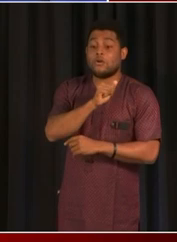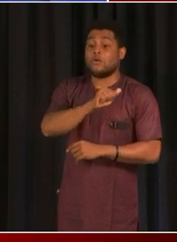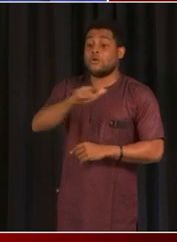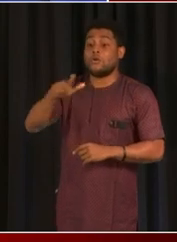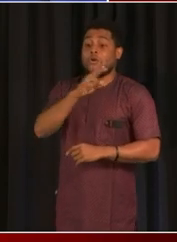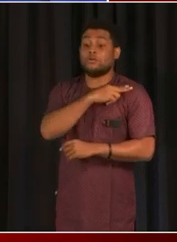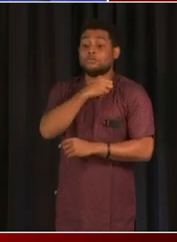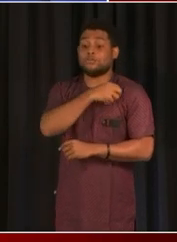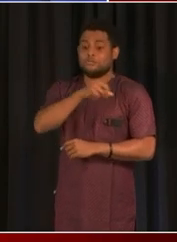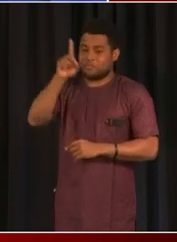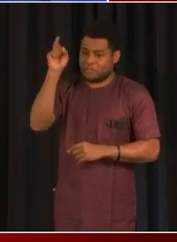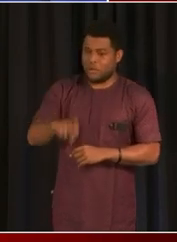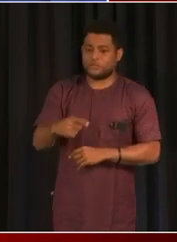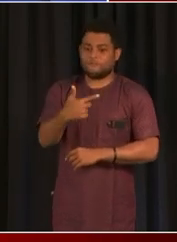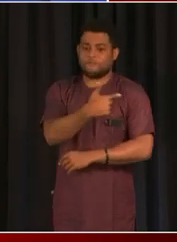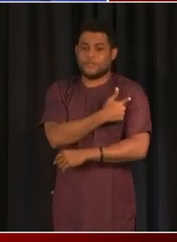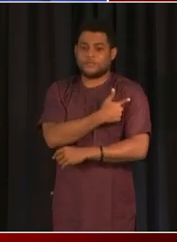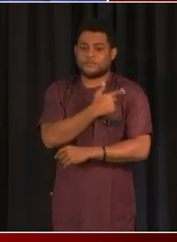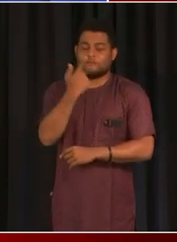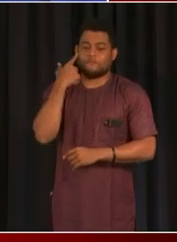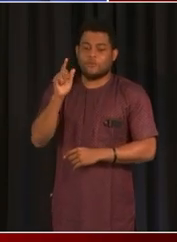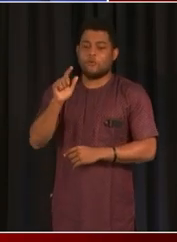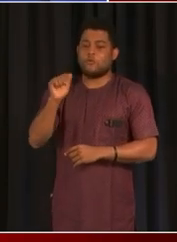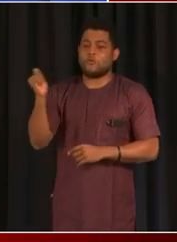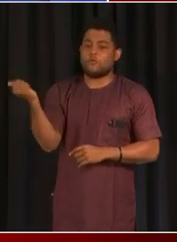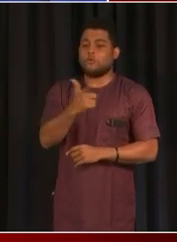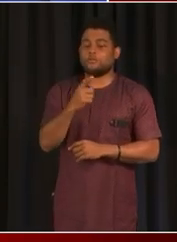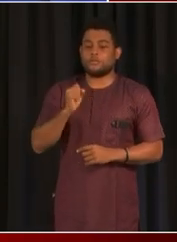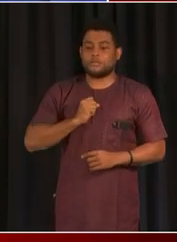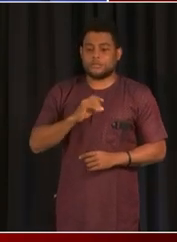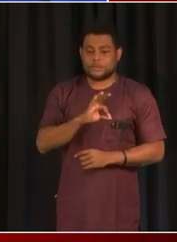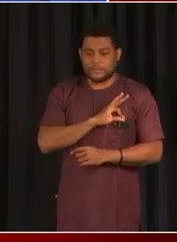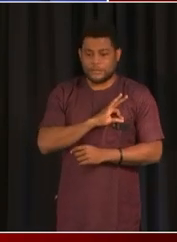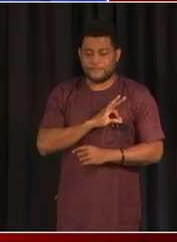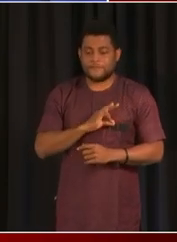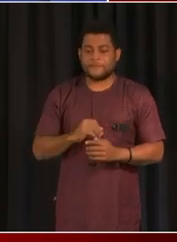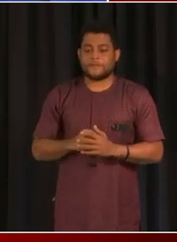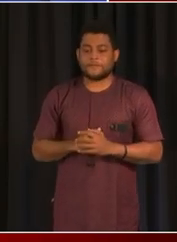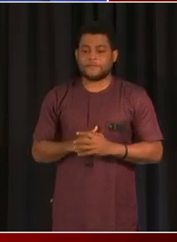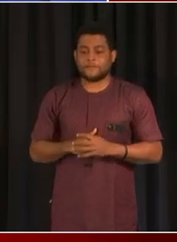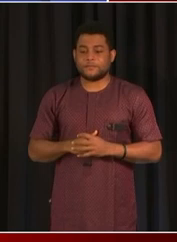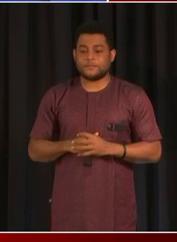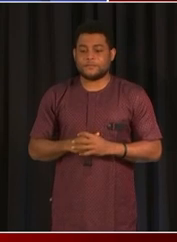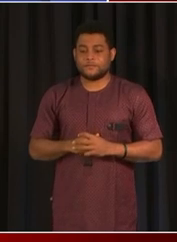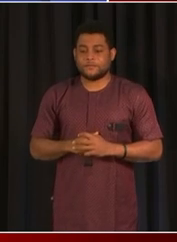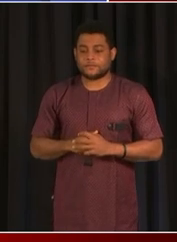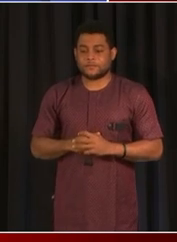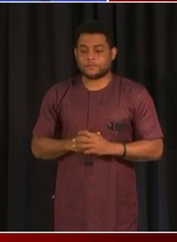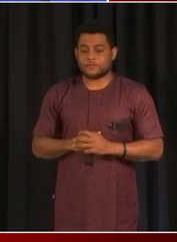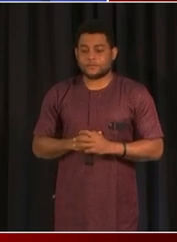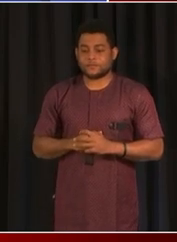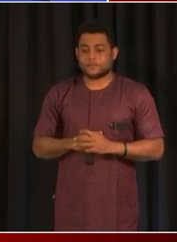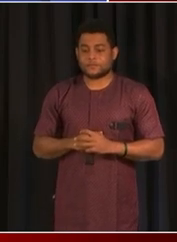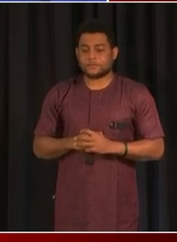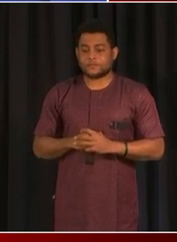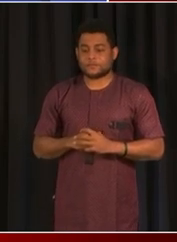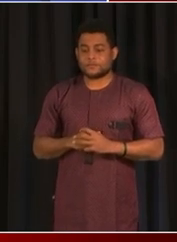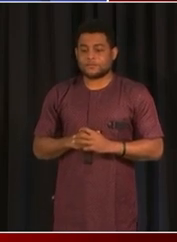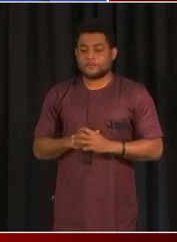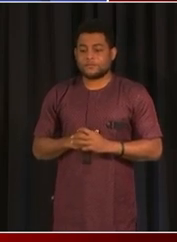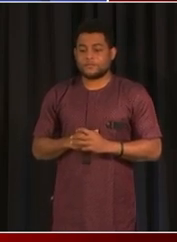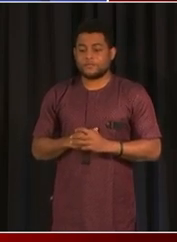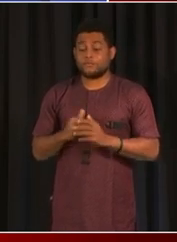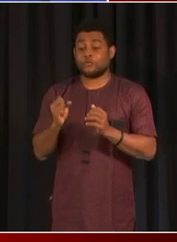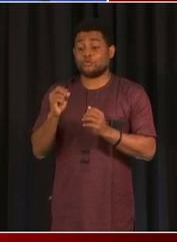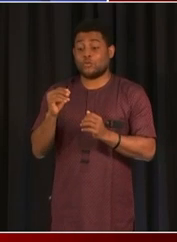vaccinations for all their employees, regardless of whether they were healthcare workers or all employees. So certainly with this new